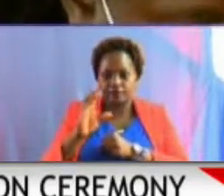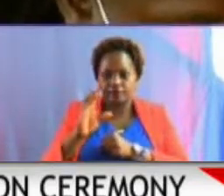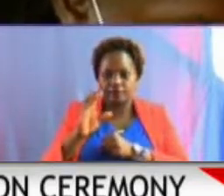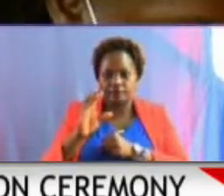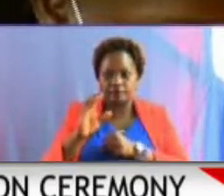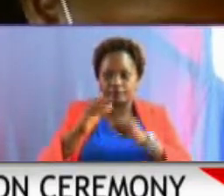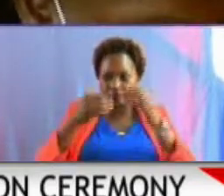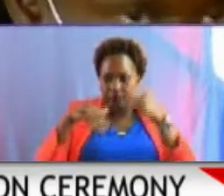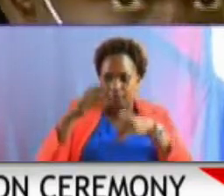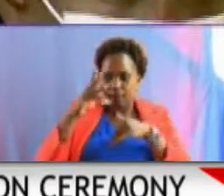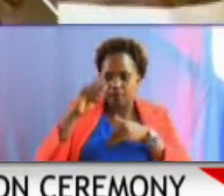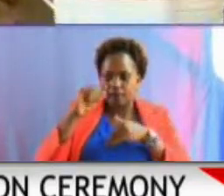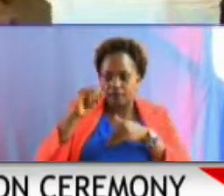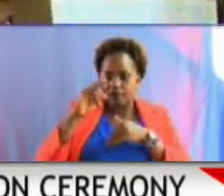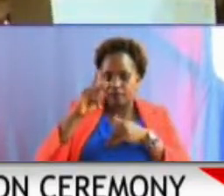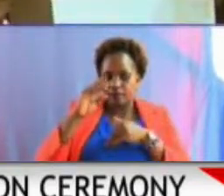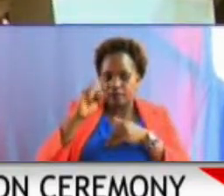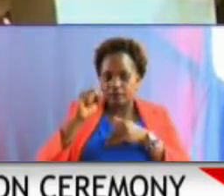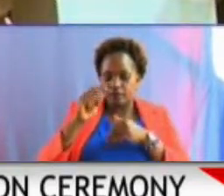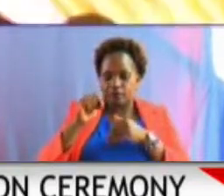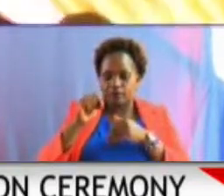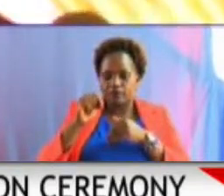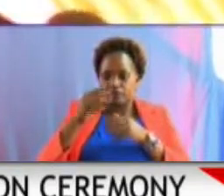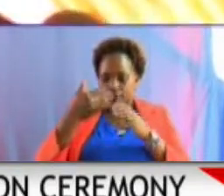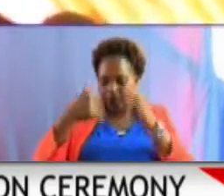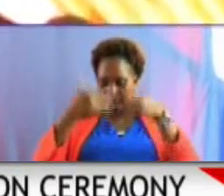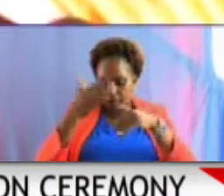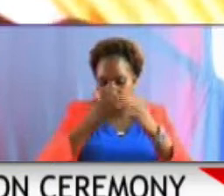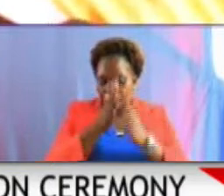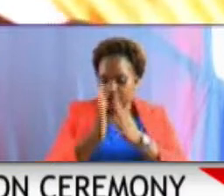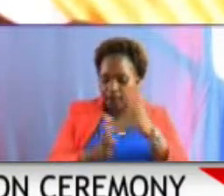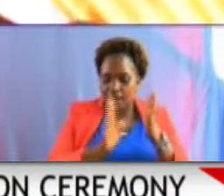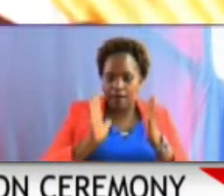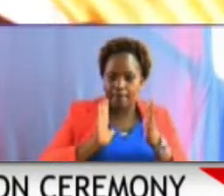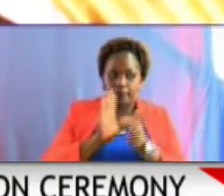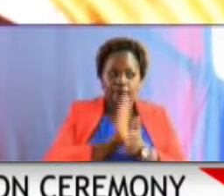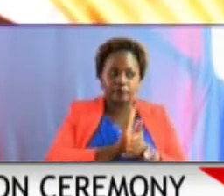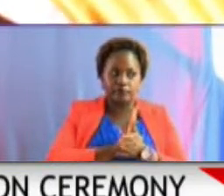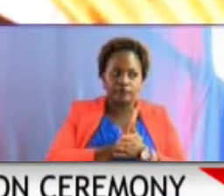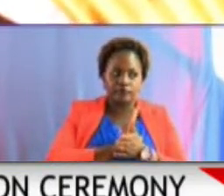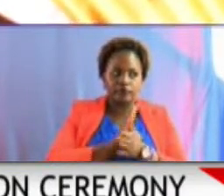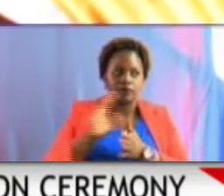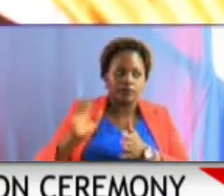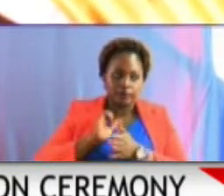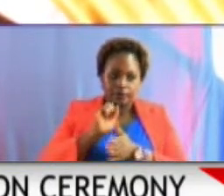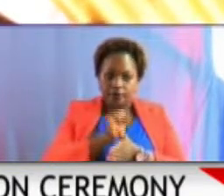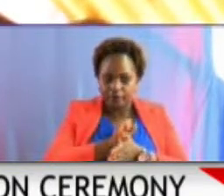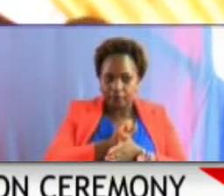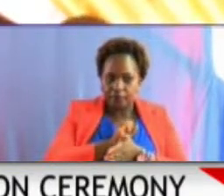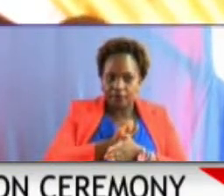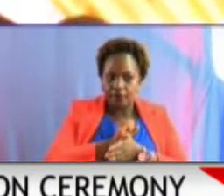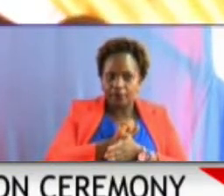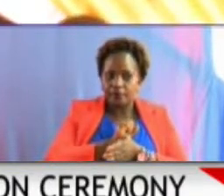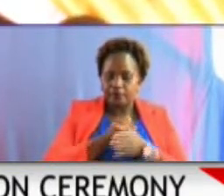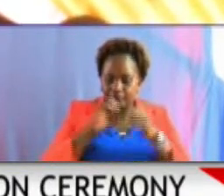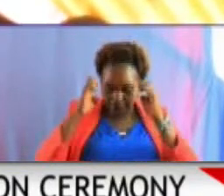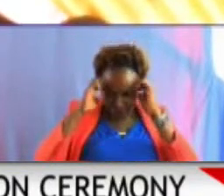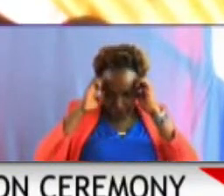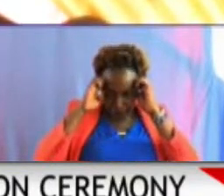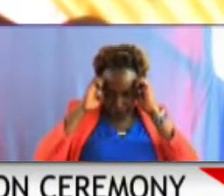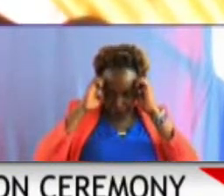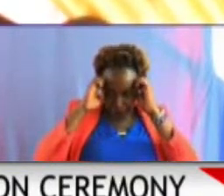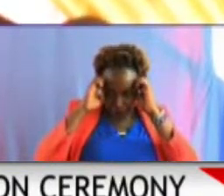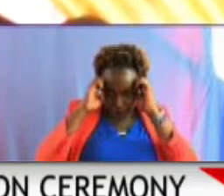Professor Dixon Enrique, University Management Board, the Senate, the academic